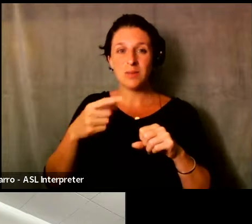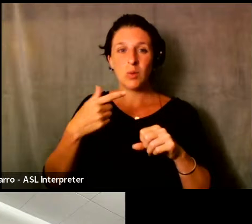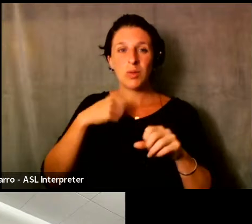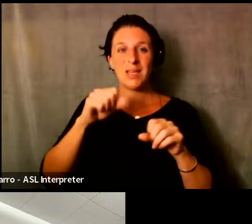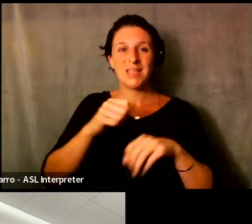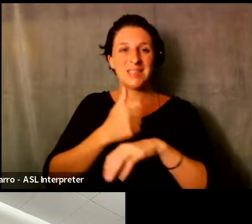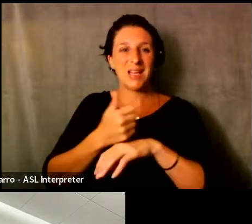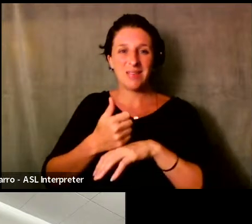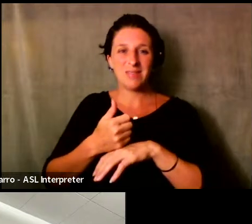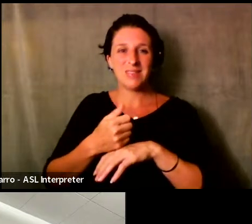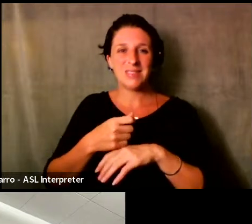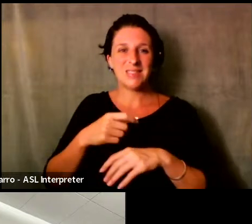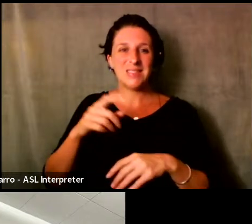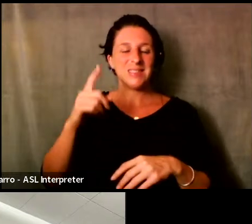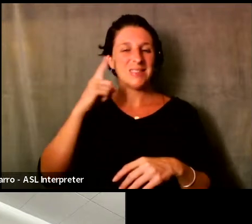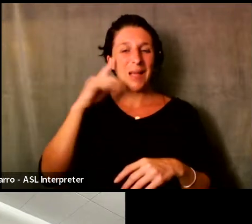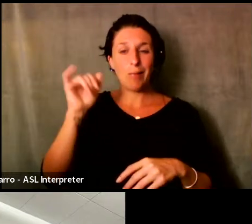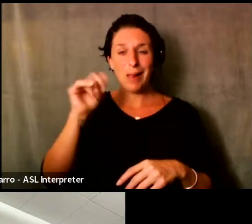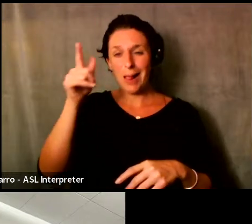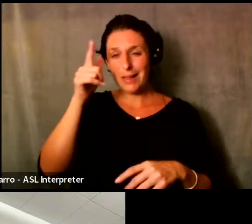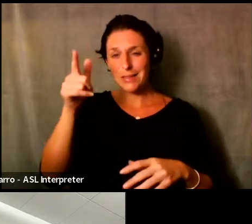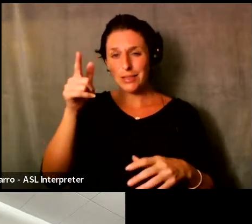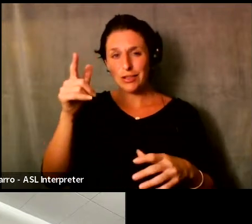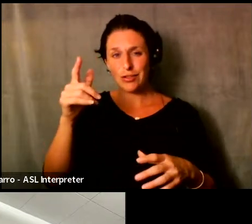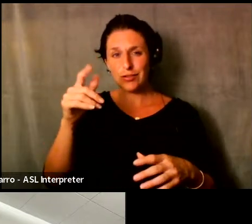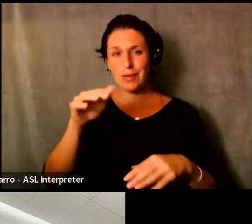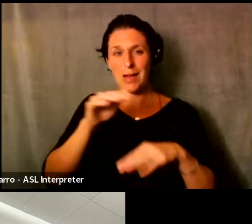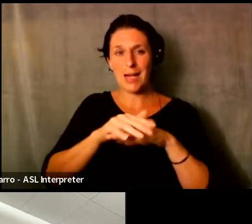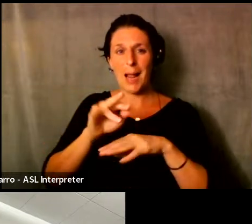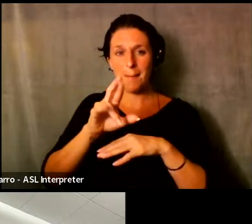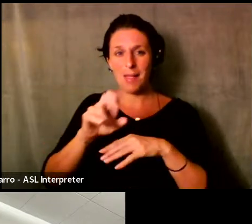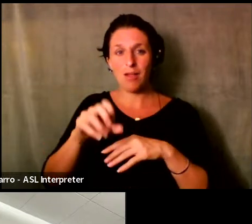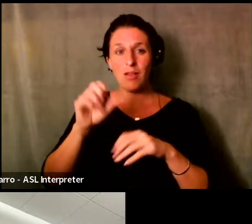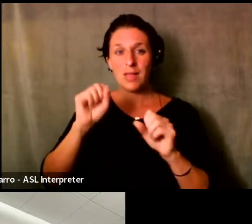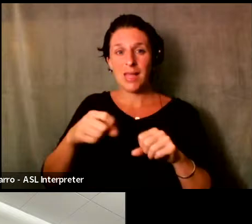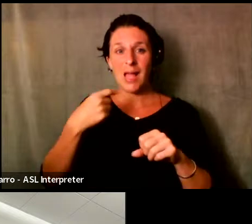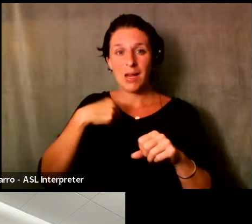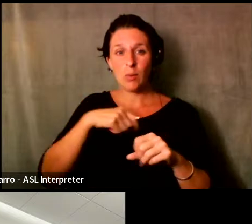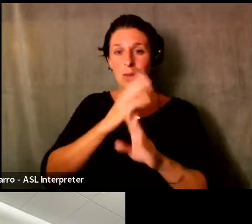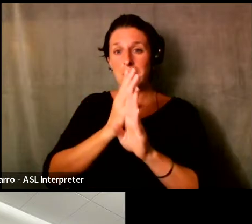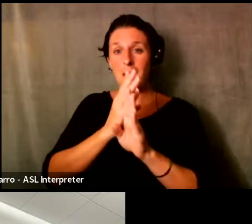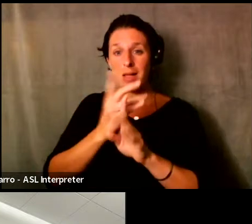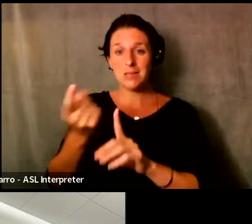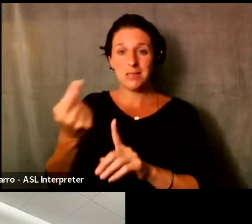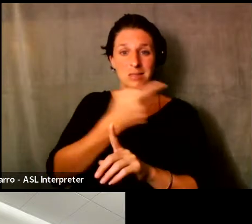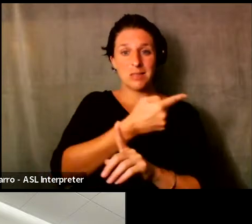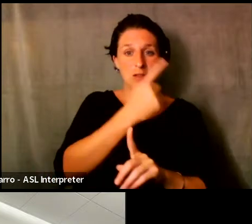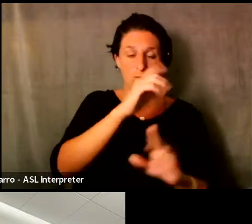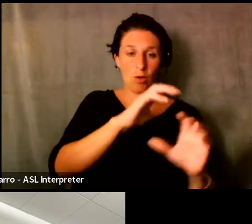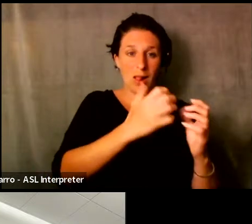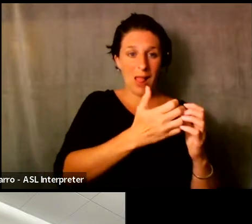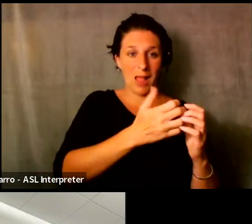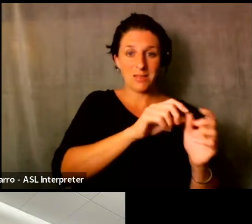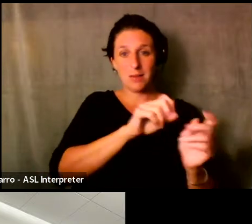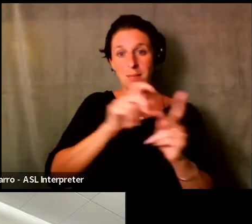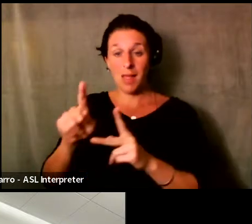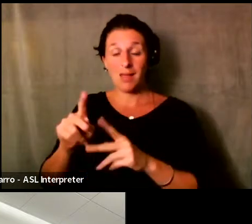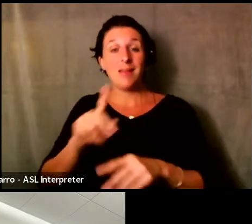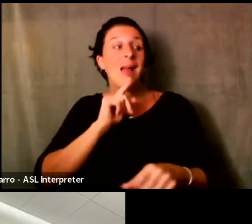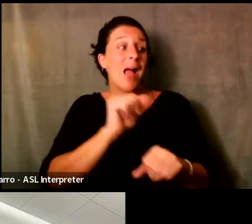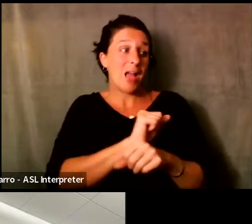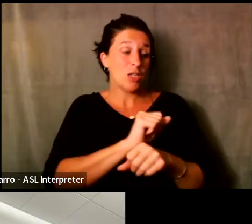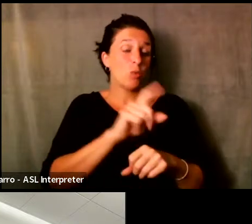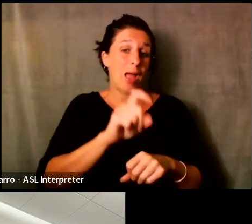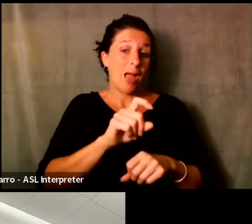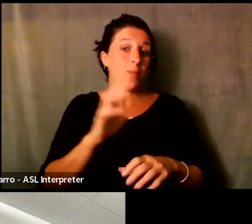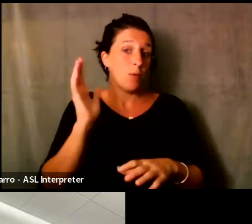like a logistical nightmare, but could we bus kids over for a period and bus them back? I don't know, because I know- Biotech actually used to be that way. We don't have to do it